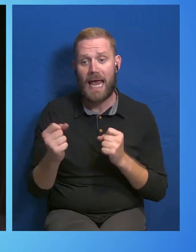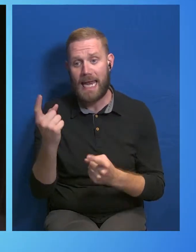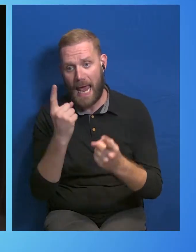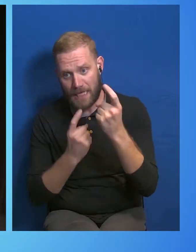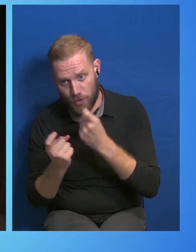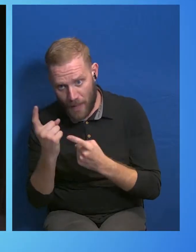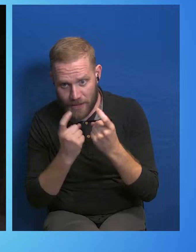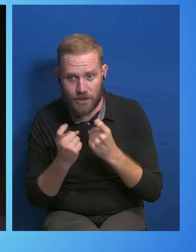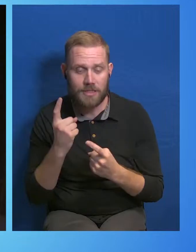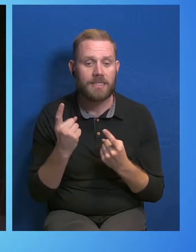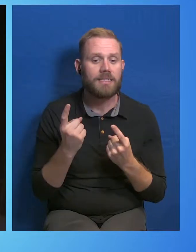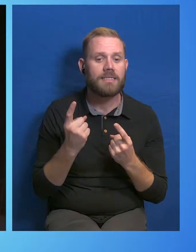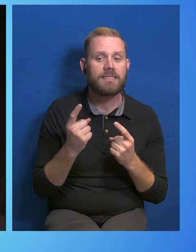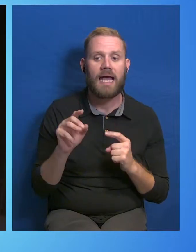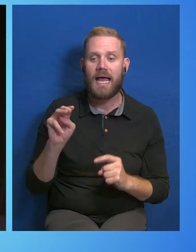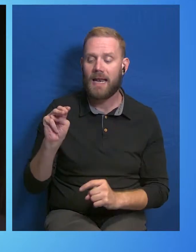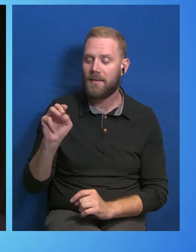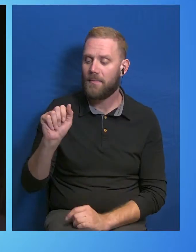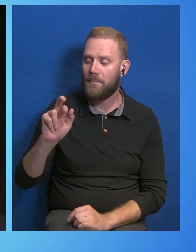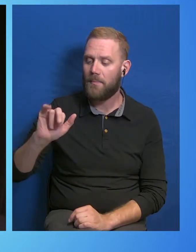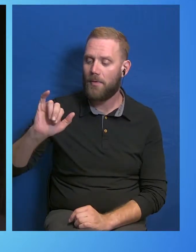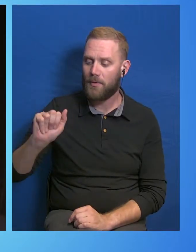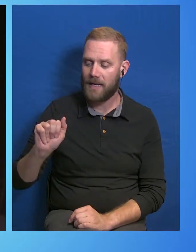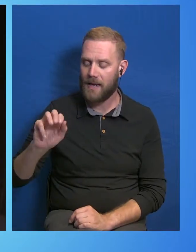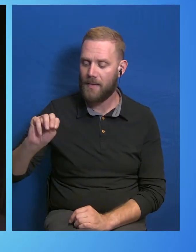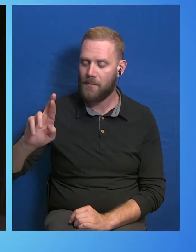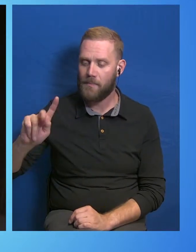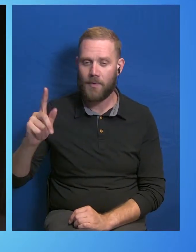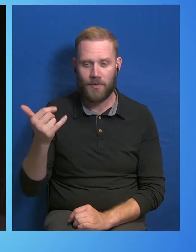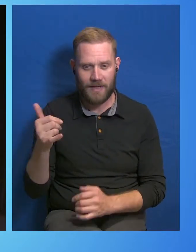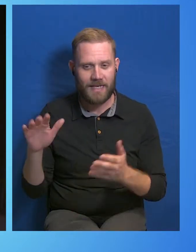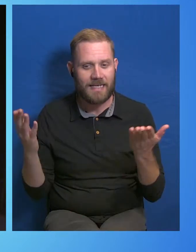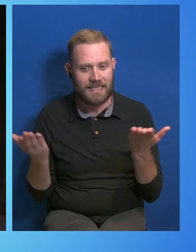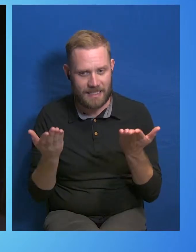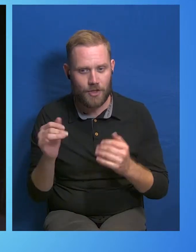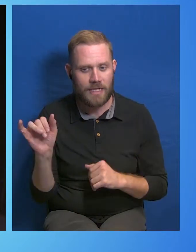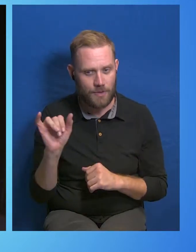questions and Maria is here to respond as well.